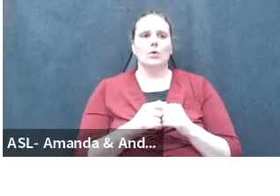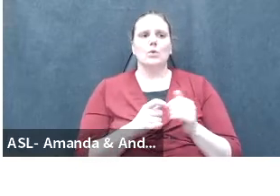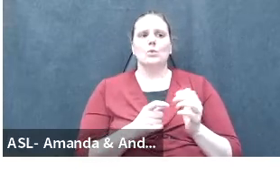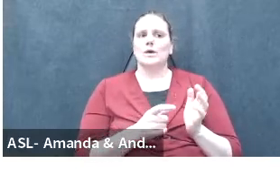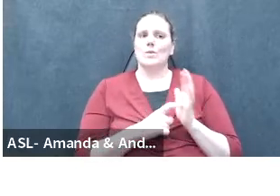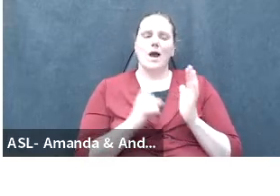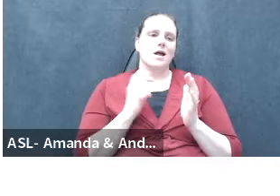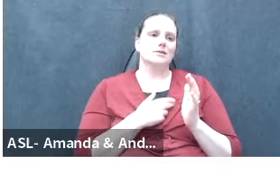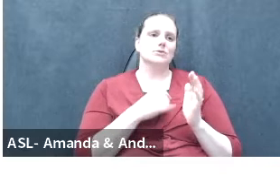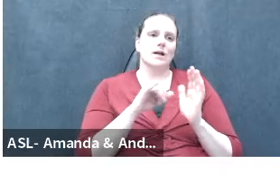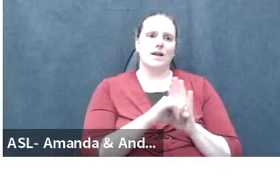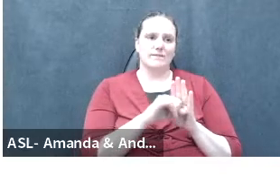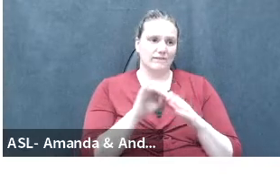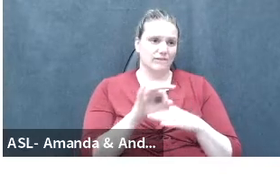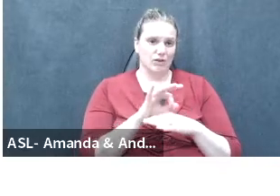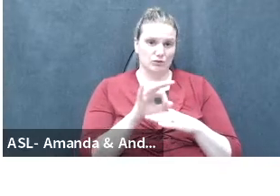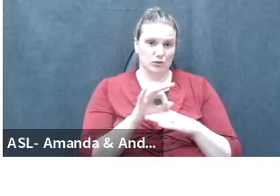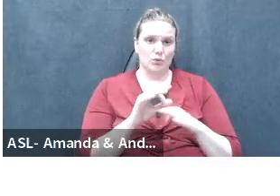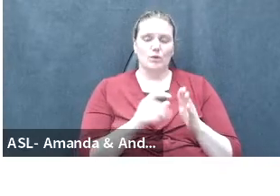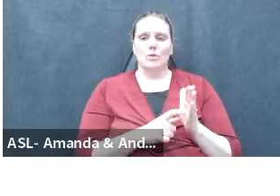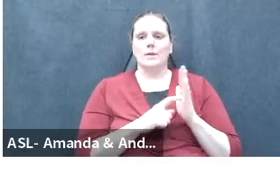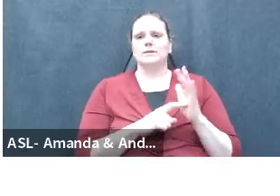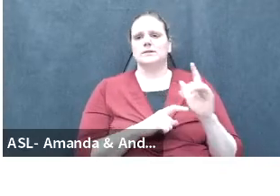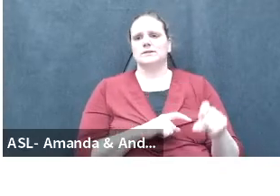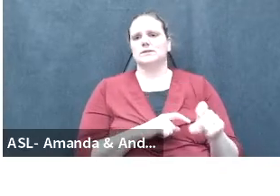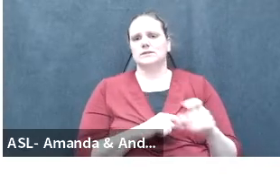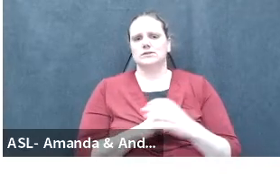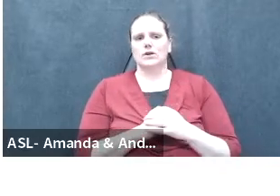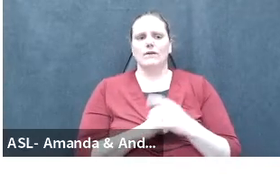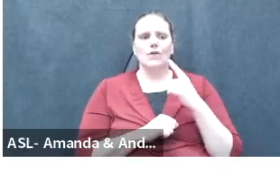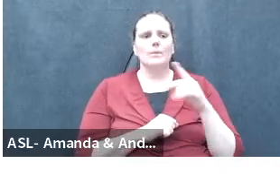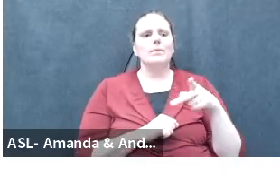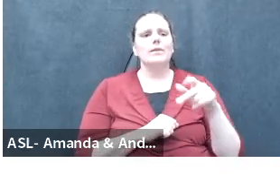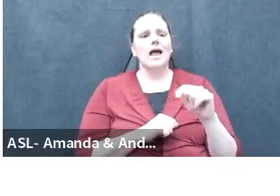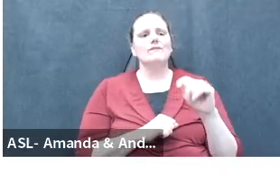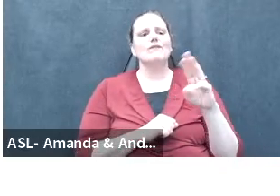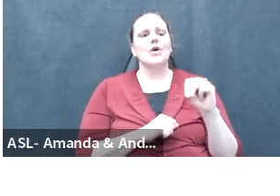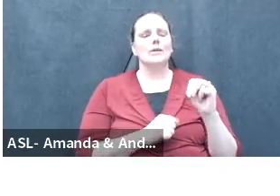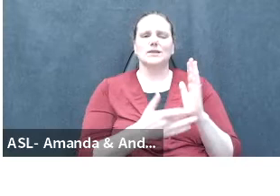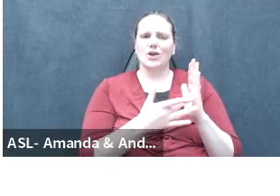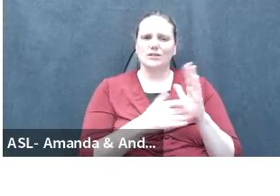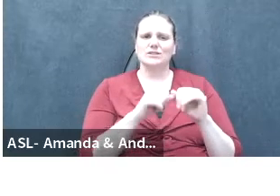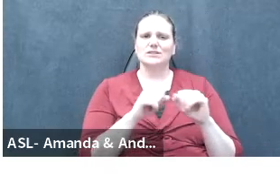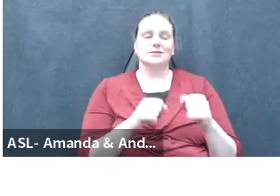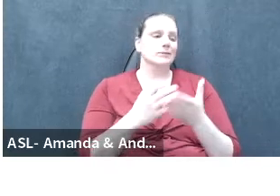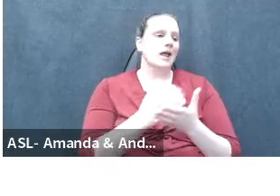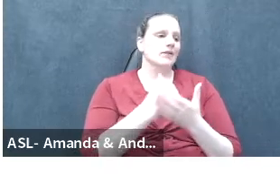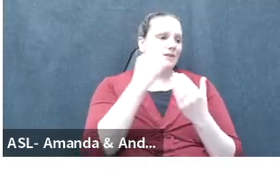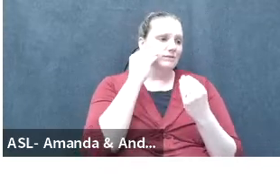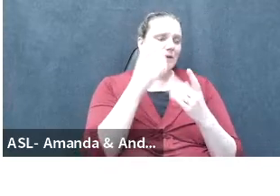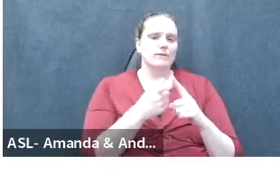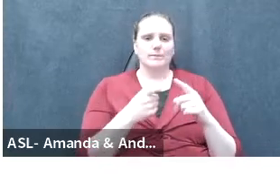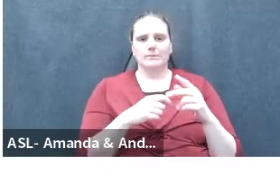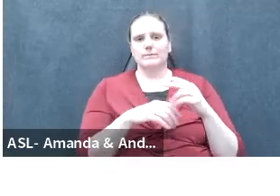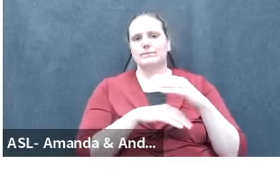identify functional requirements needed for platforms and technology systems, gathering information from vendors,